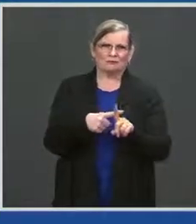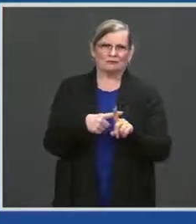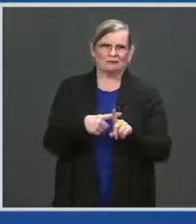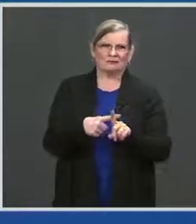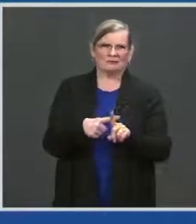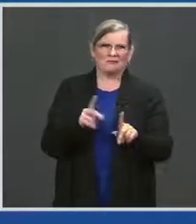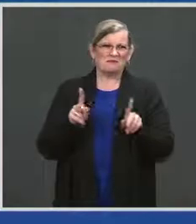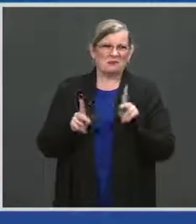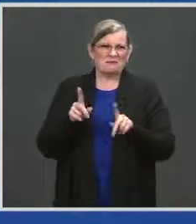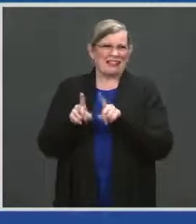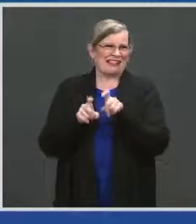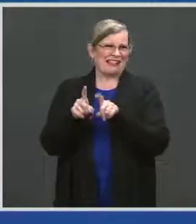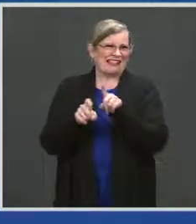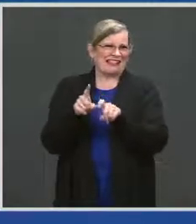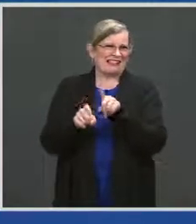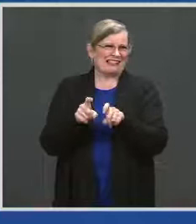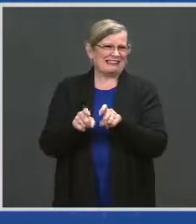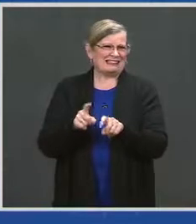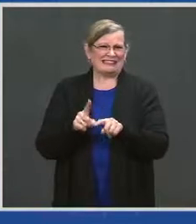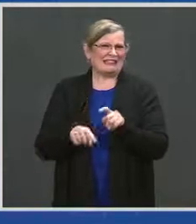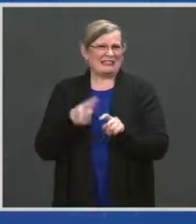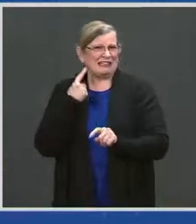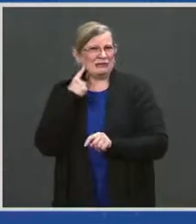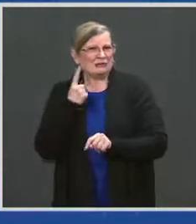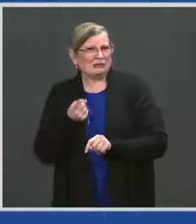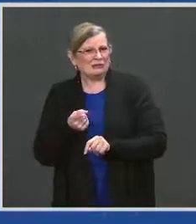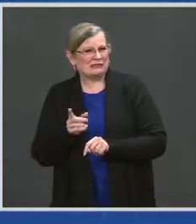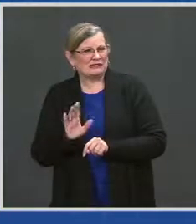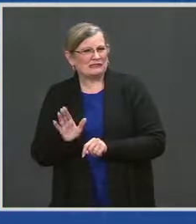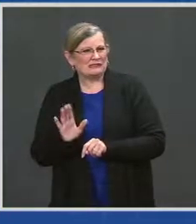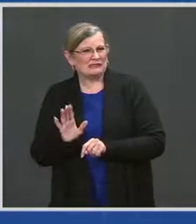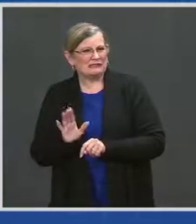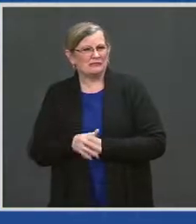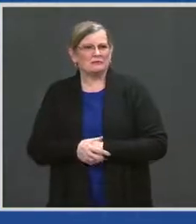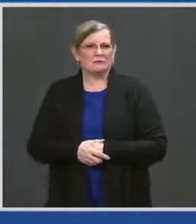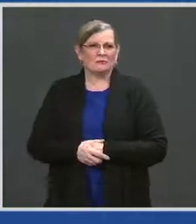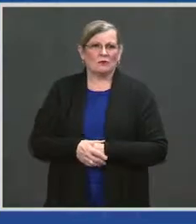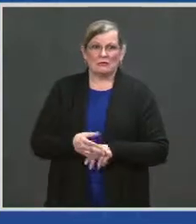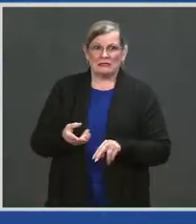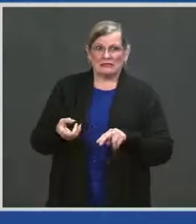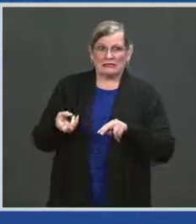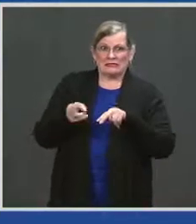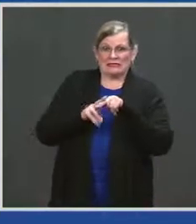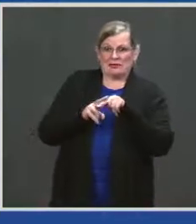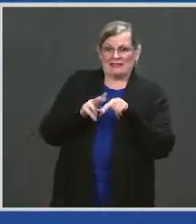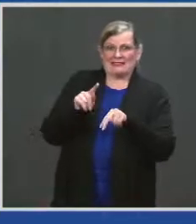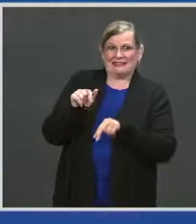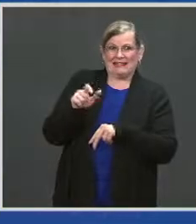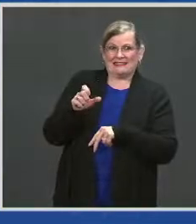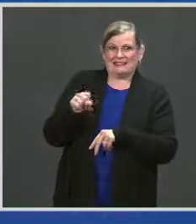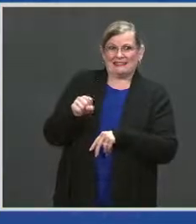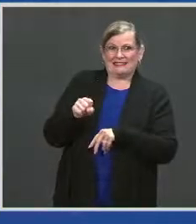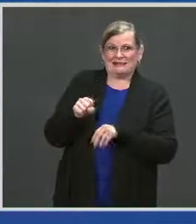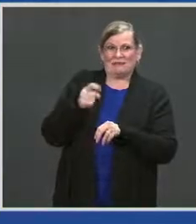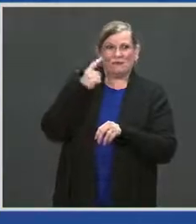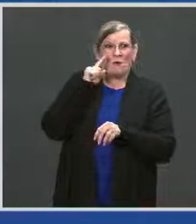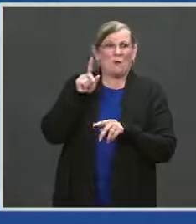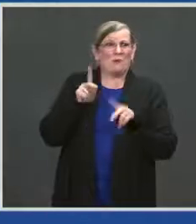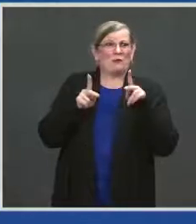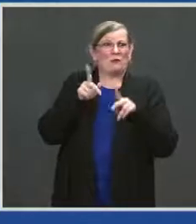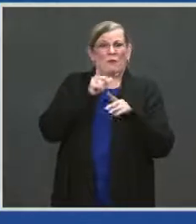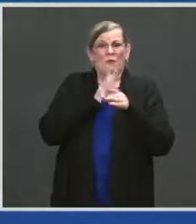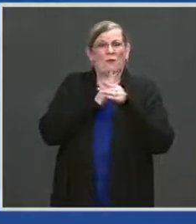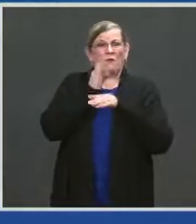Raising taxes, the study show, will not slow the economy at all. Asking corporate America just to pay their fair share will not slow the economy at